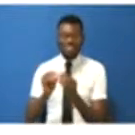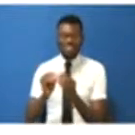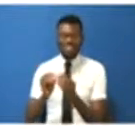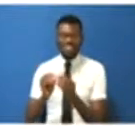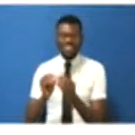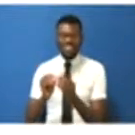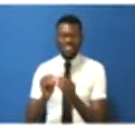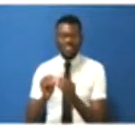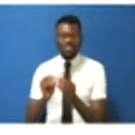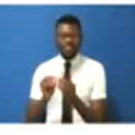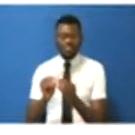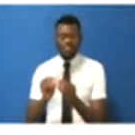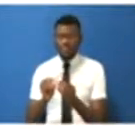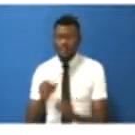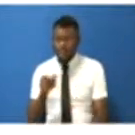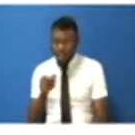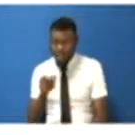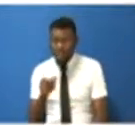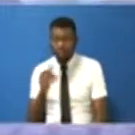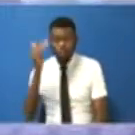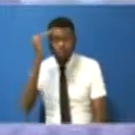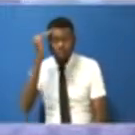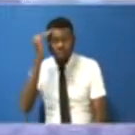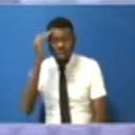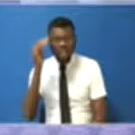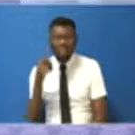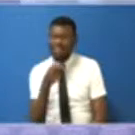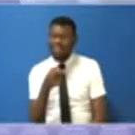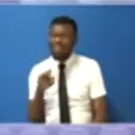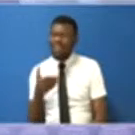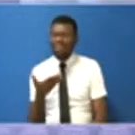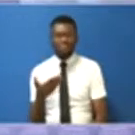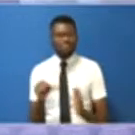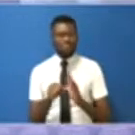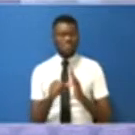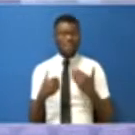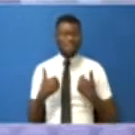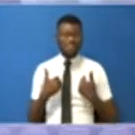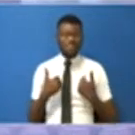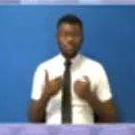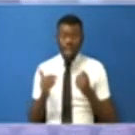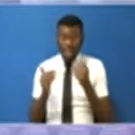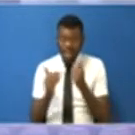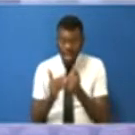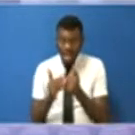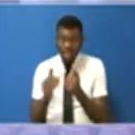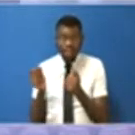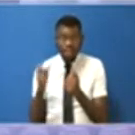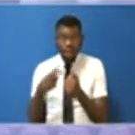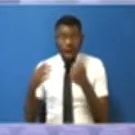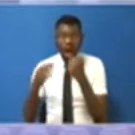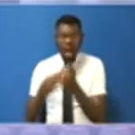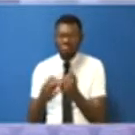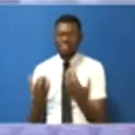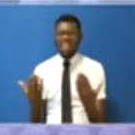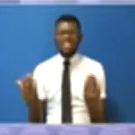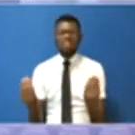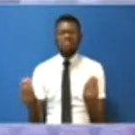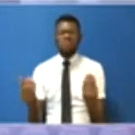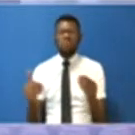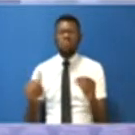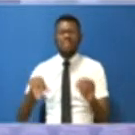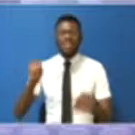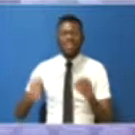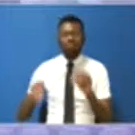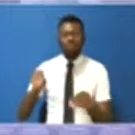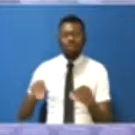do you agree and then you will know what we are facing because okay the contest on 9th of august is a simple contest it's